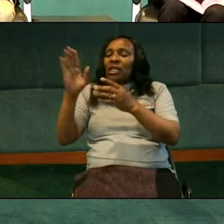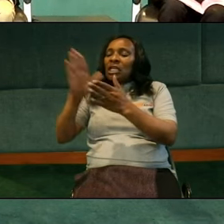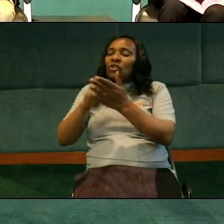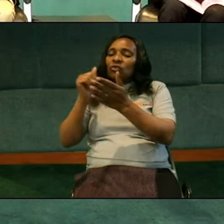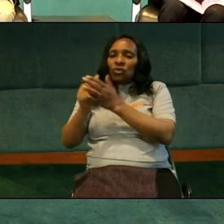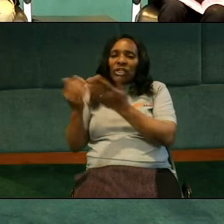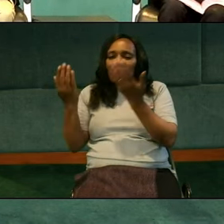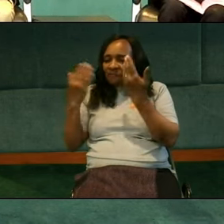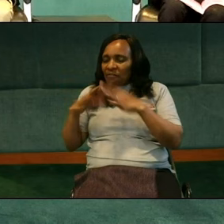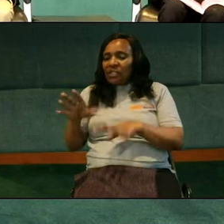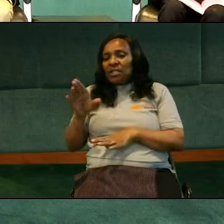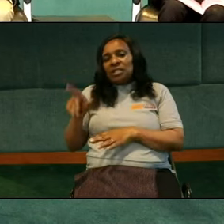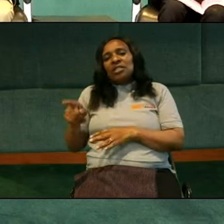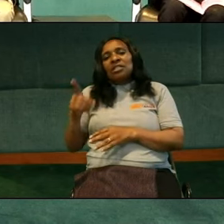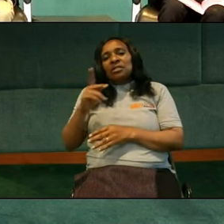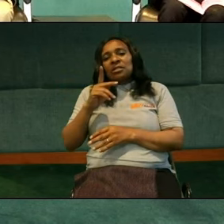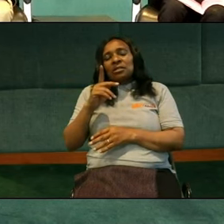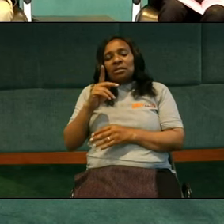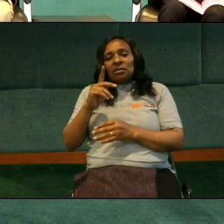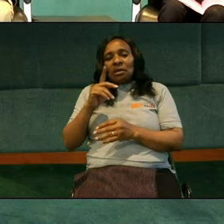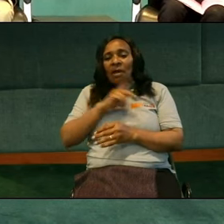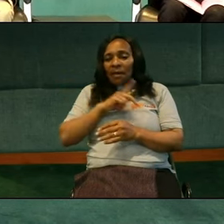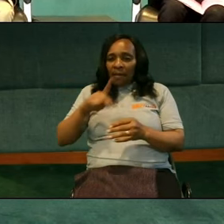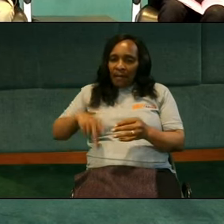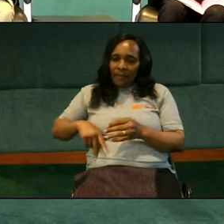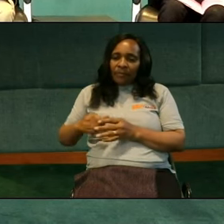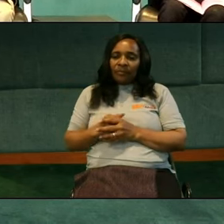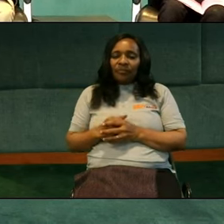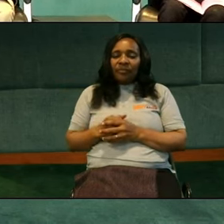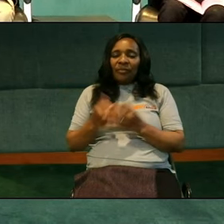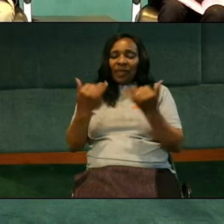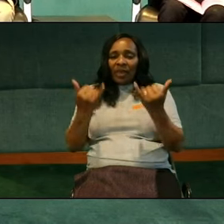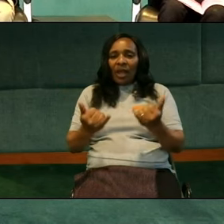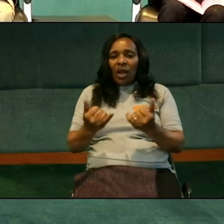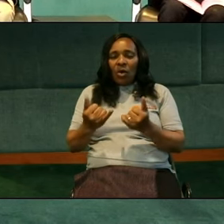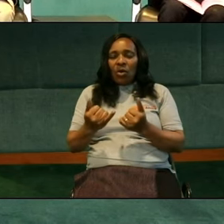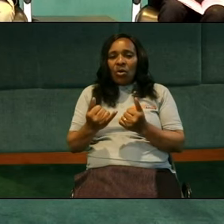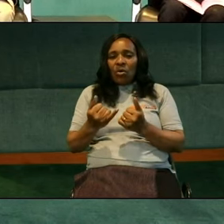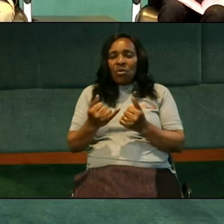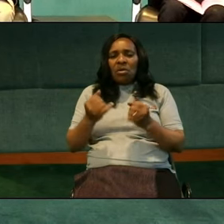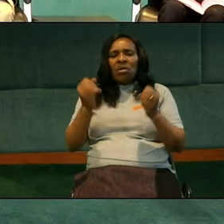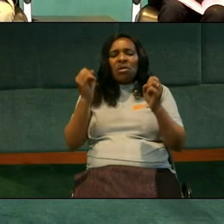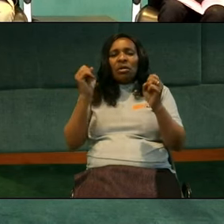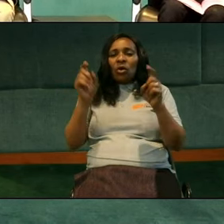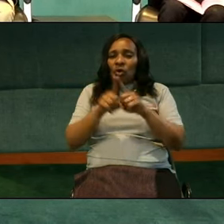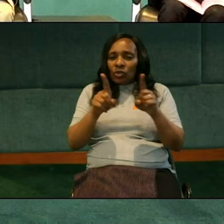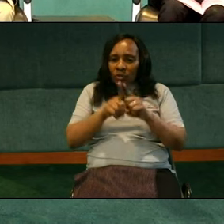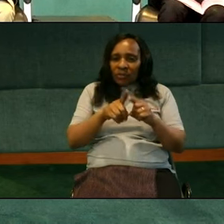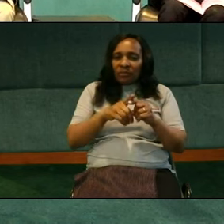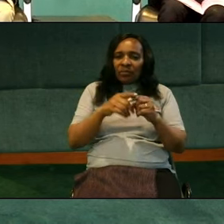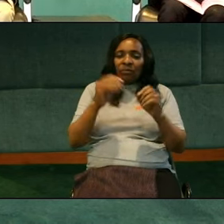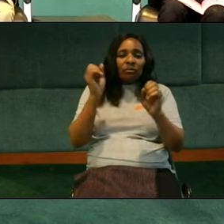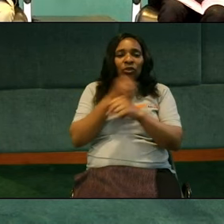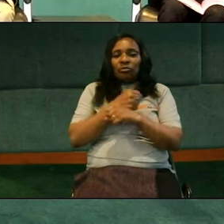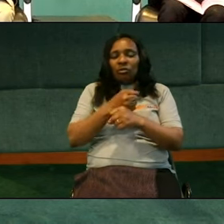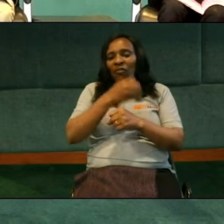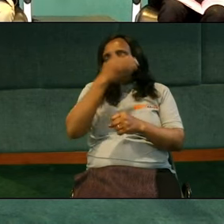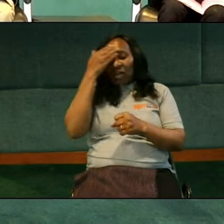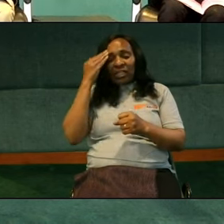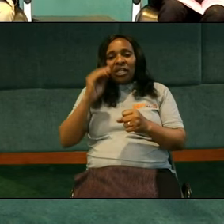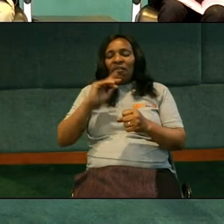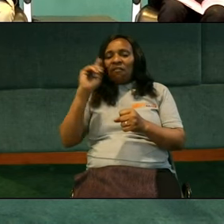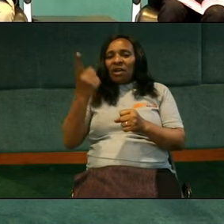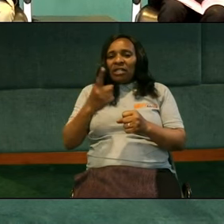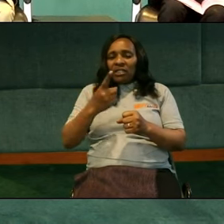him. Yeah. Amen. You say this in the Bible. Yes, Finley? I cannot also forget our first